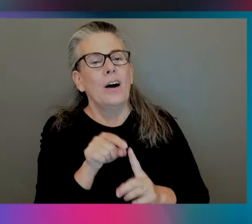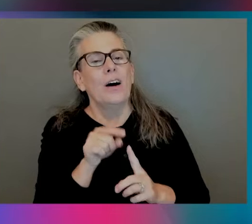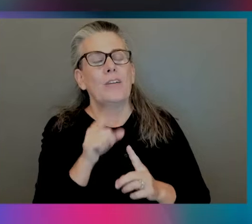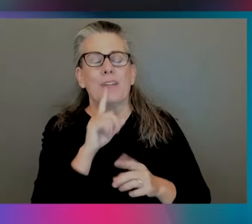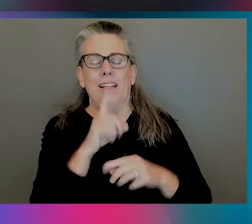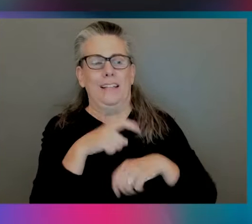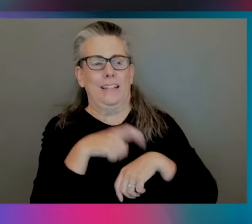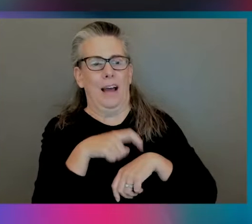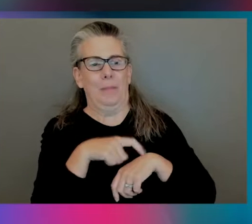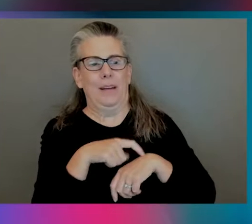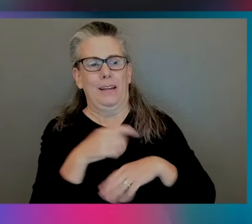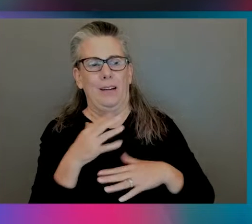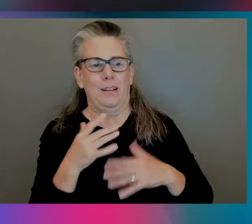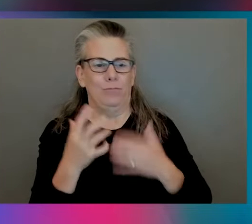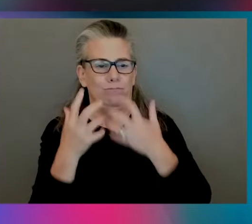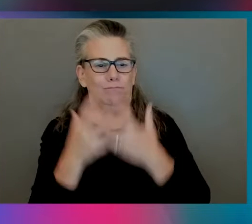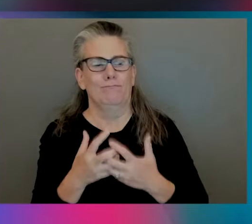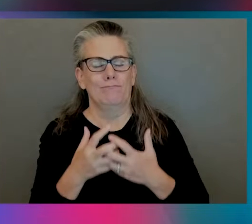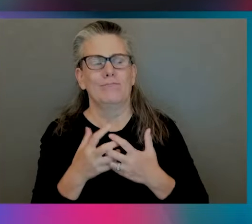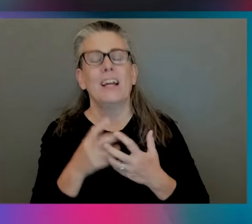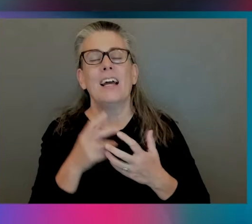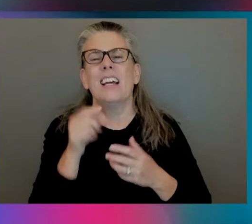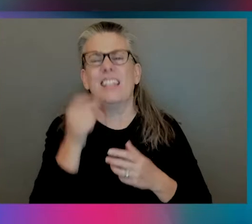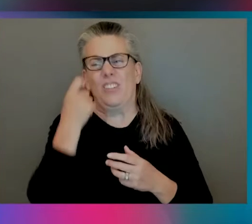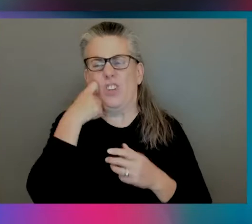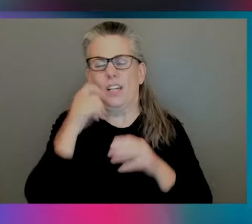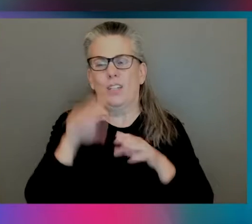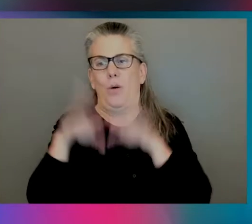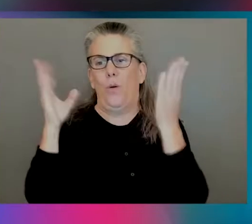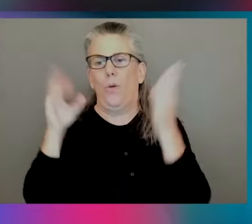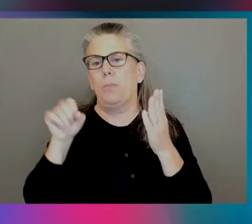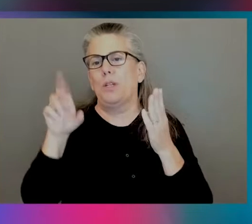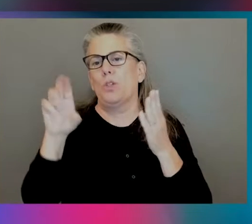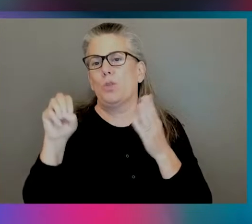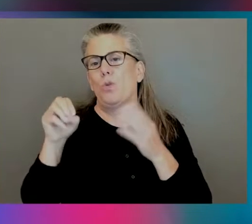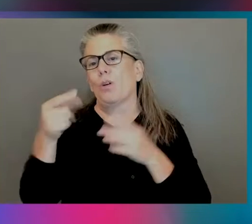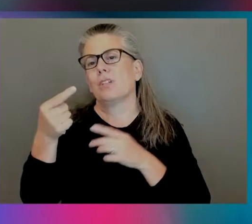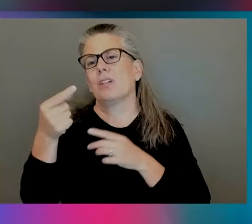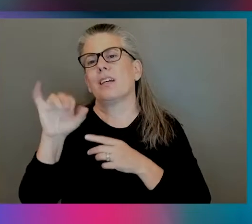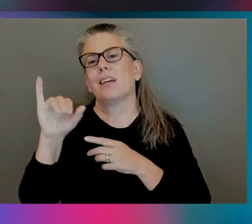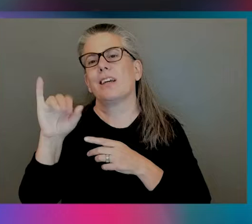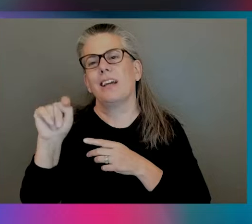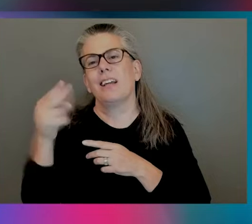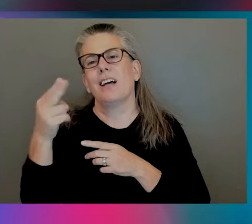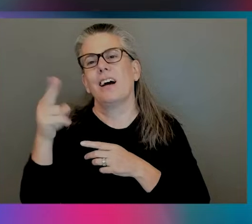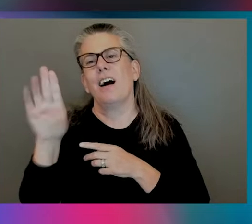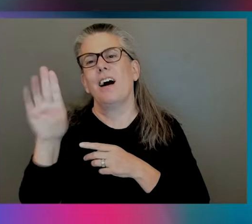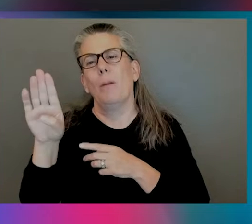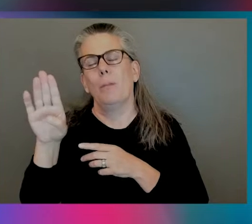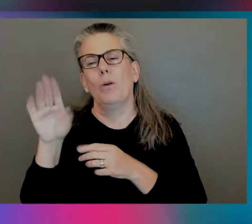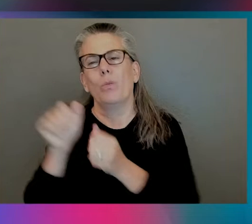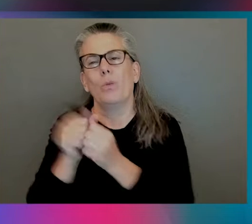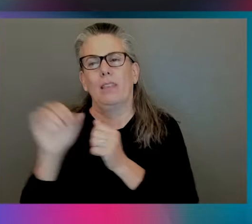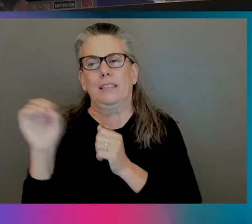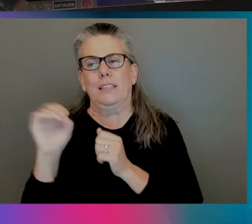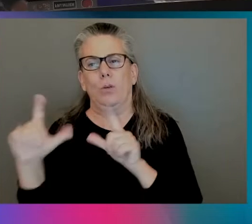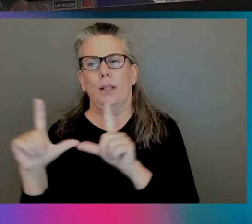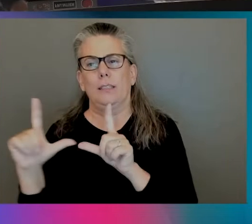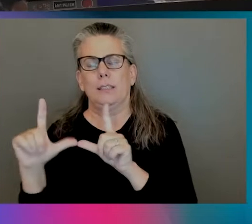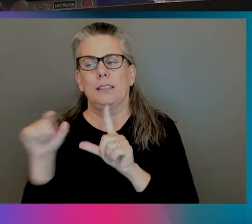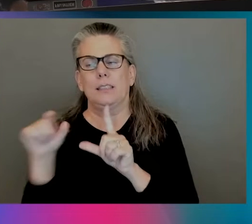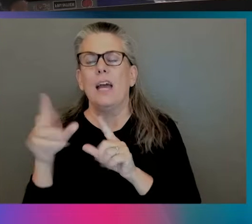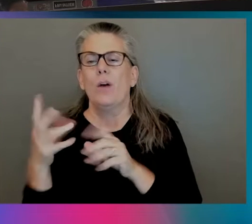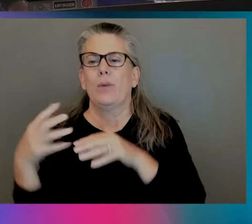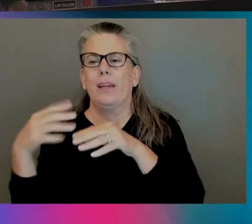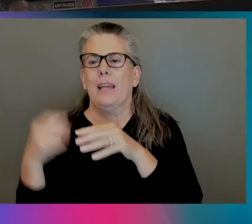This solution was just open sourced on GitHub under the MIT Zero license. And with it, we associated a SAM template. SAM